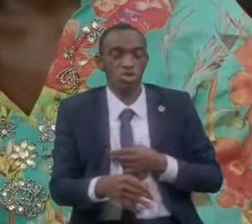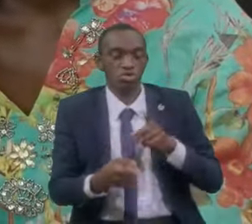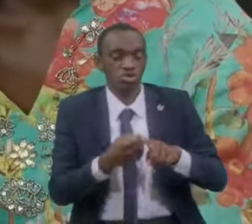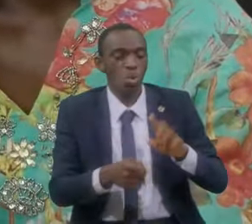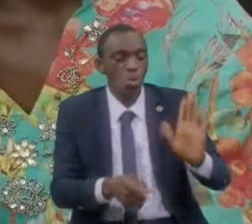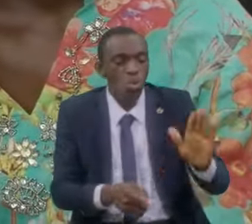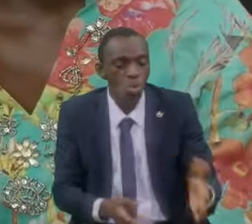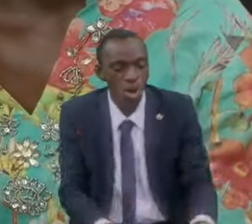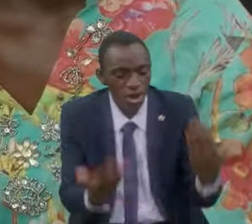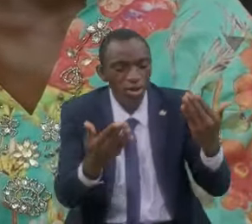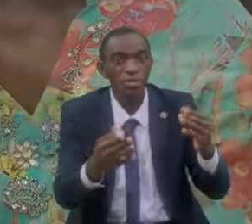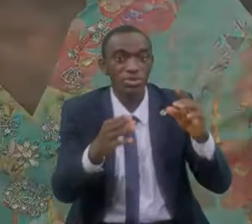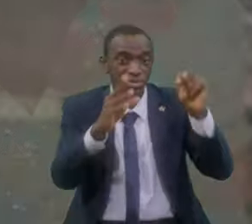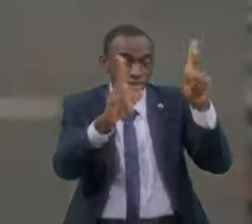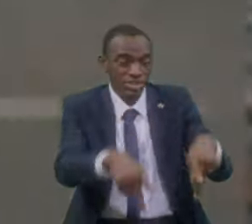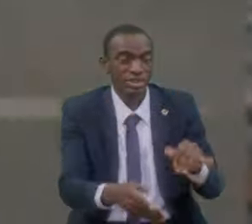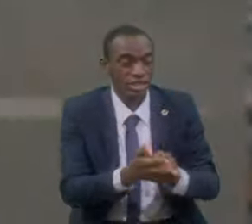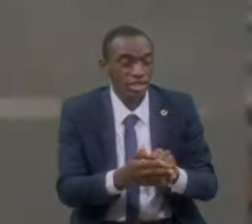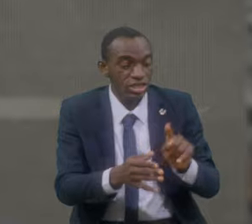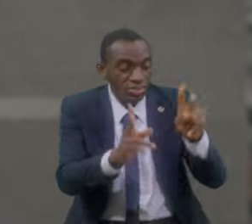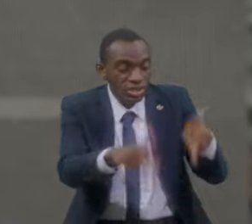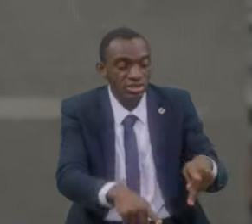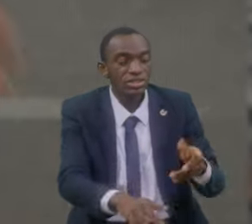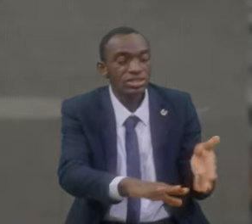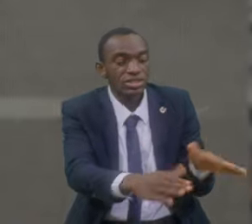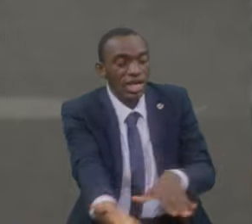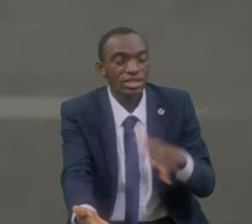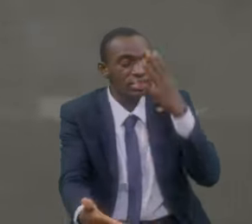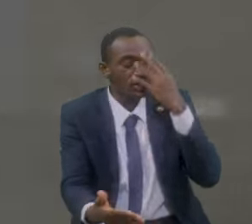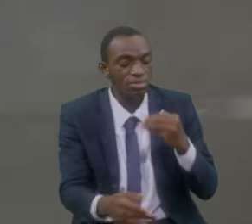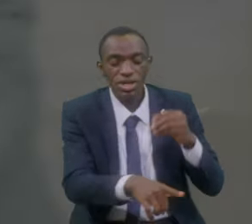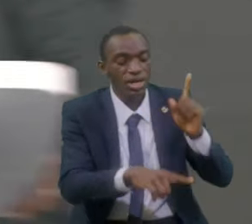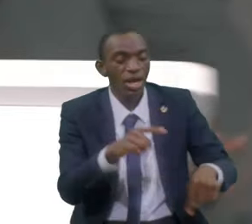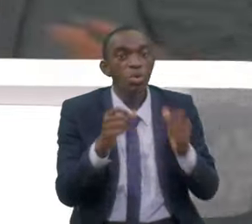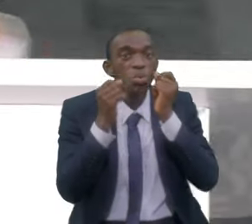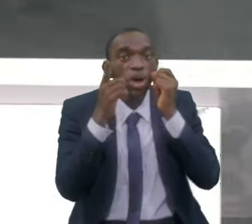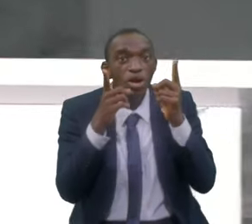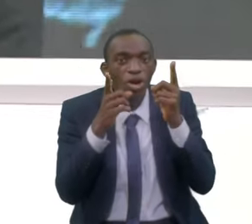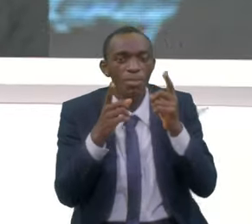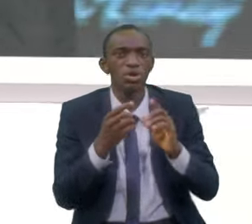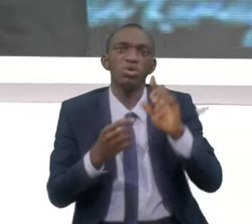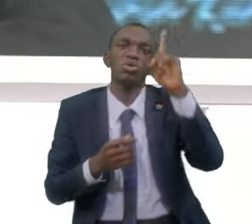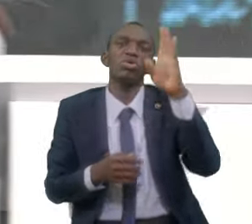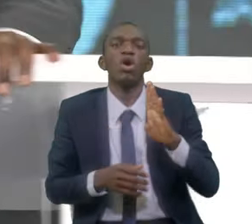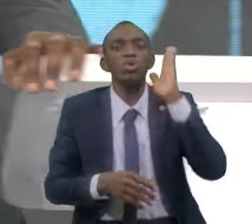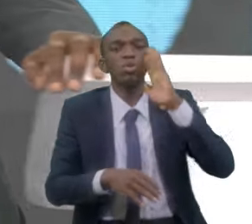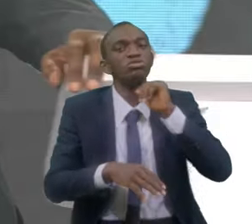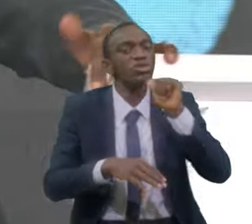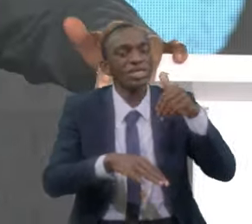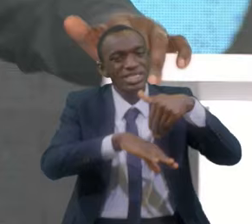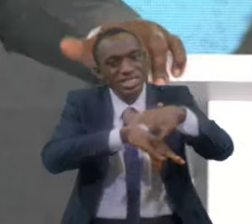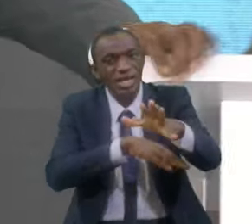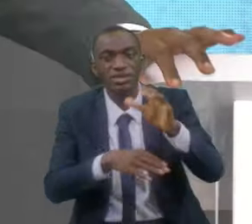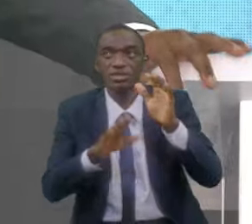said in the sleep of death he cannot wake up. The Lord will not send a servant to